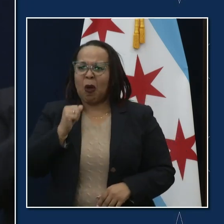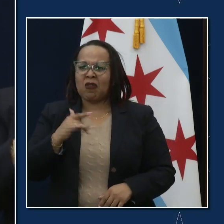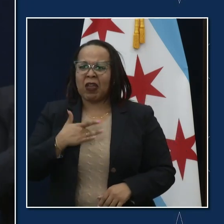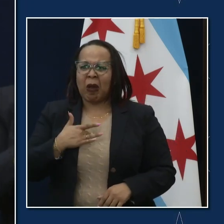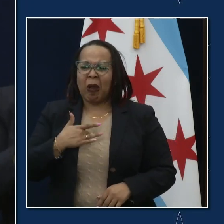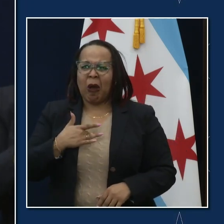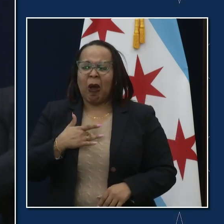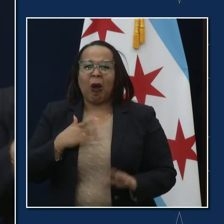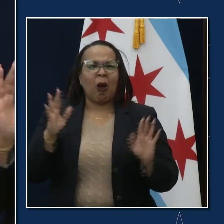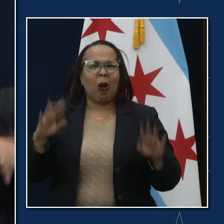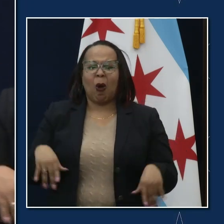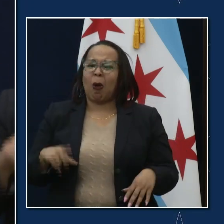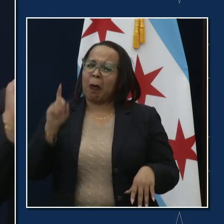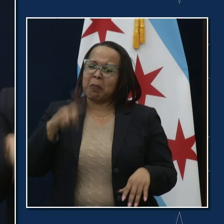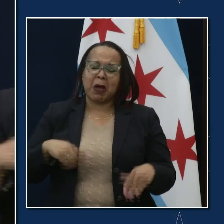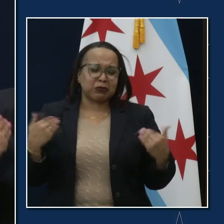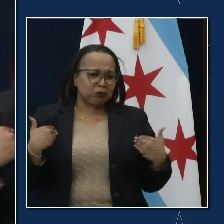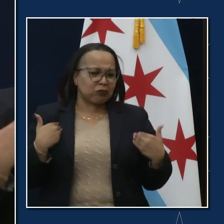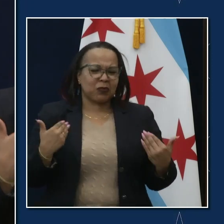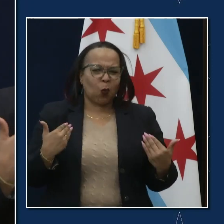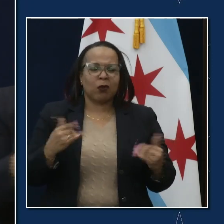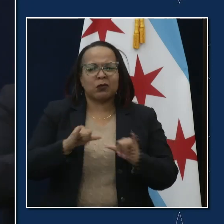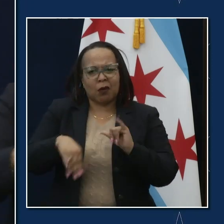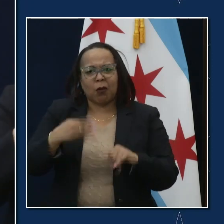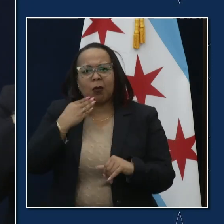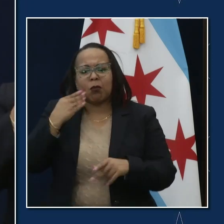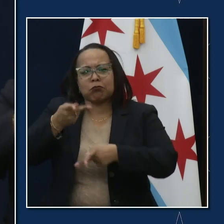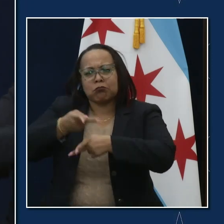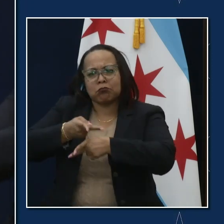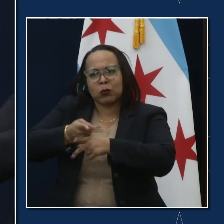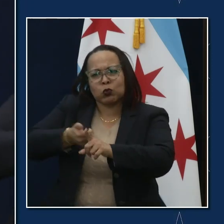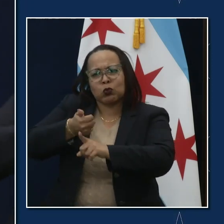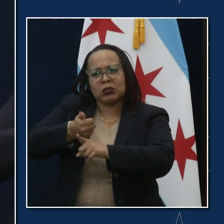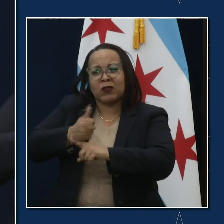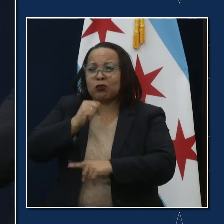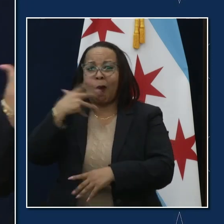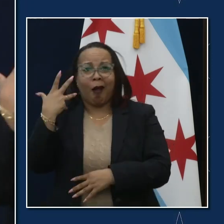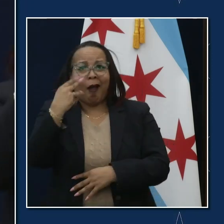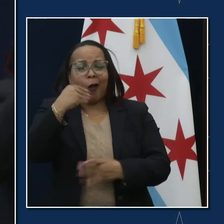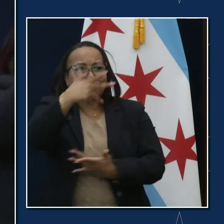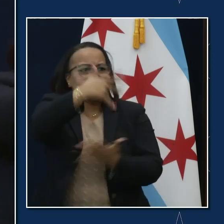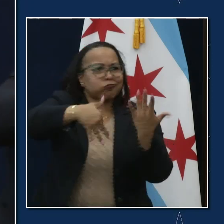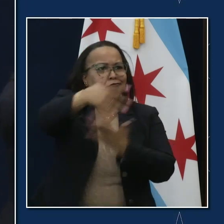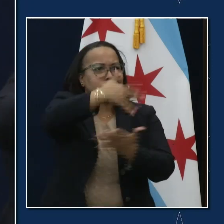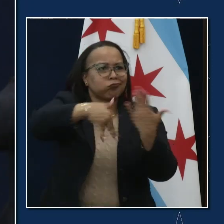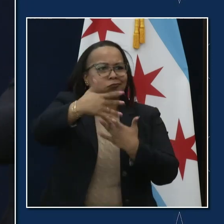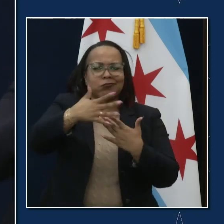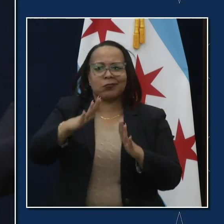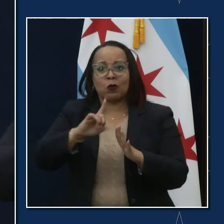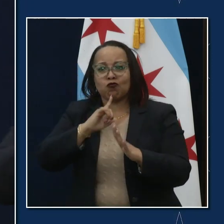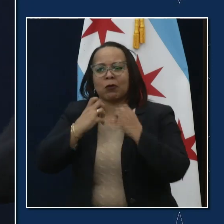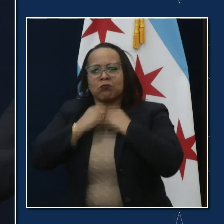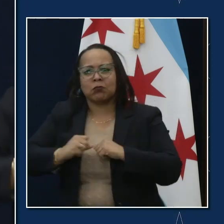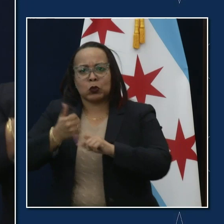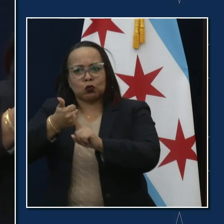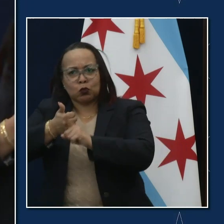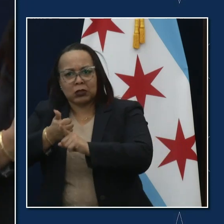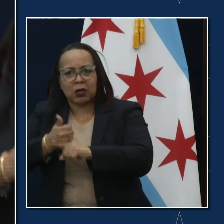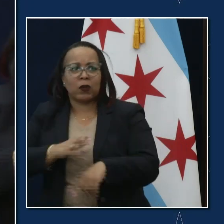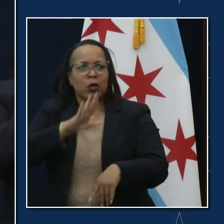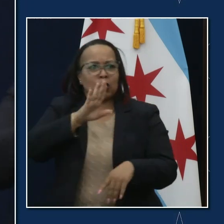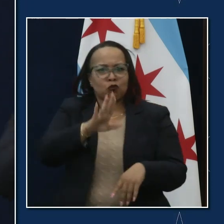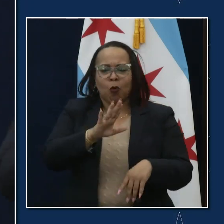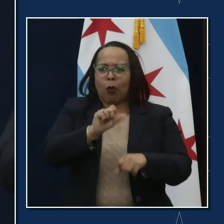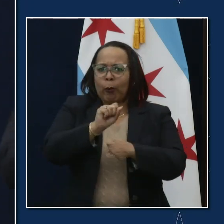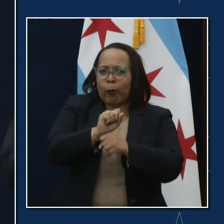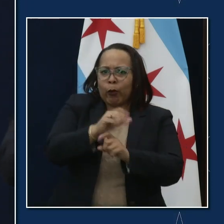you're being a hero or courageous. Stay home. Take care of yourself. Don't go out into the world. Save yourself and save your work